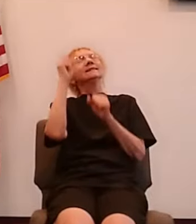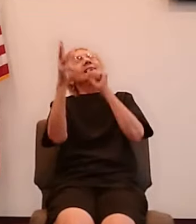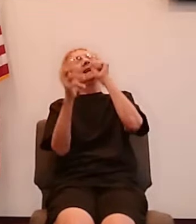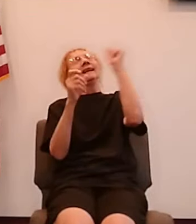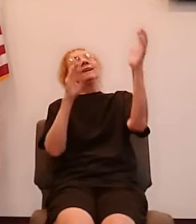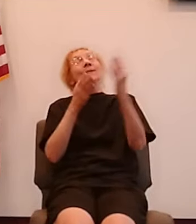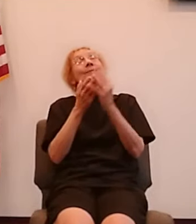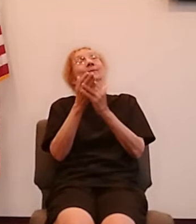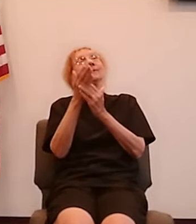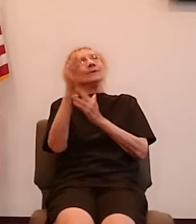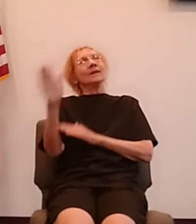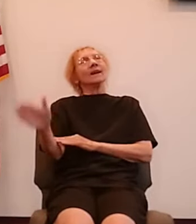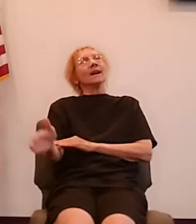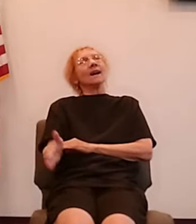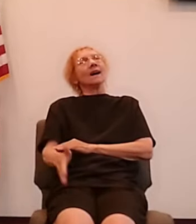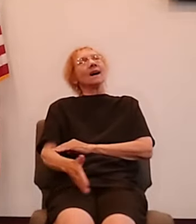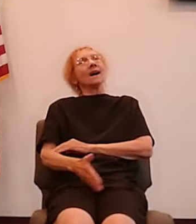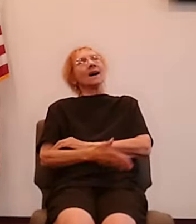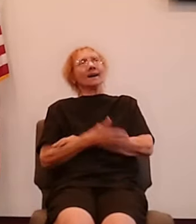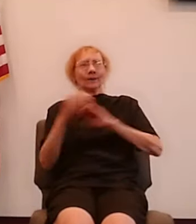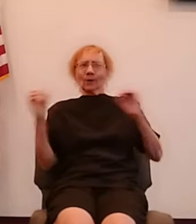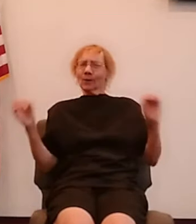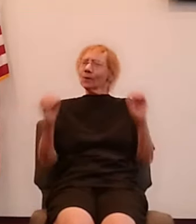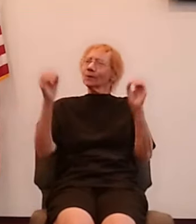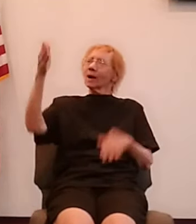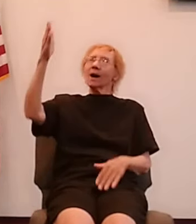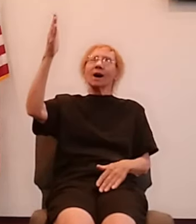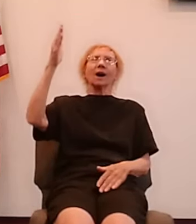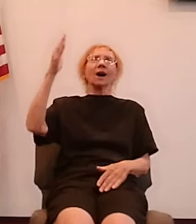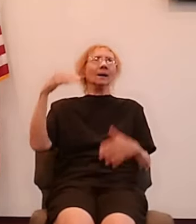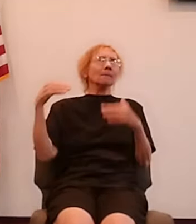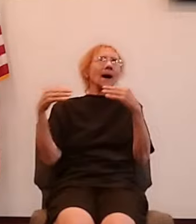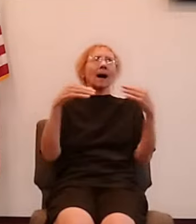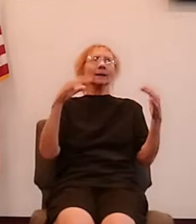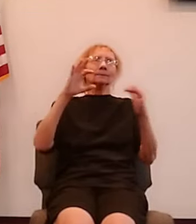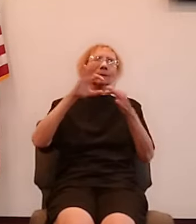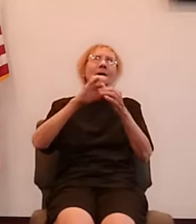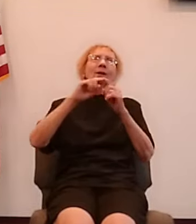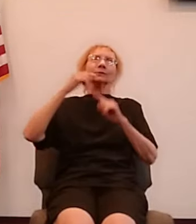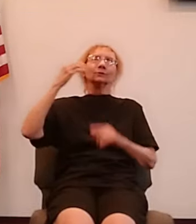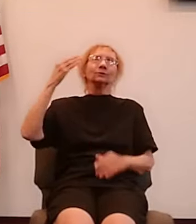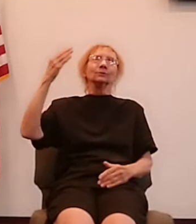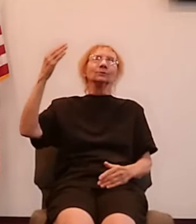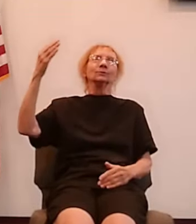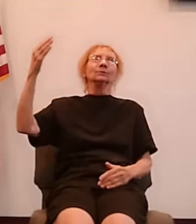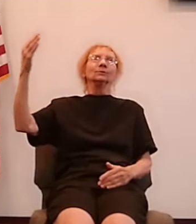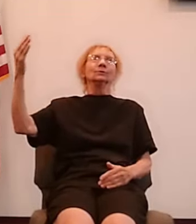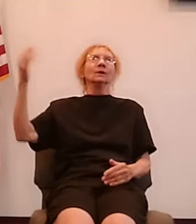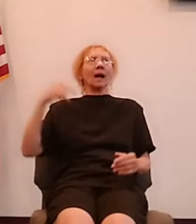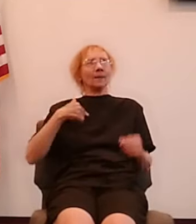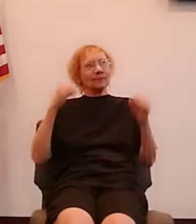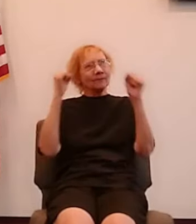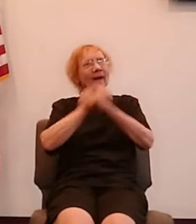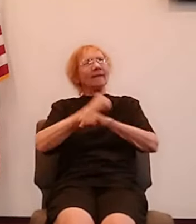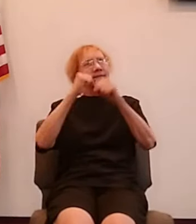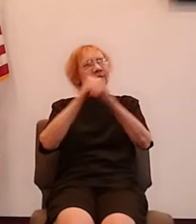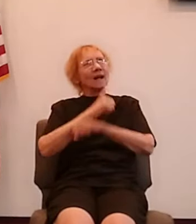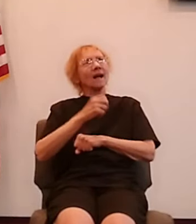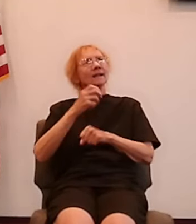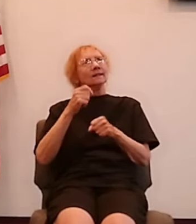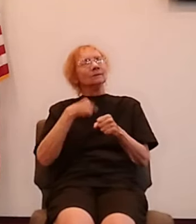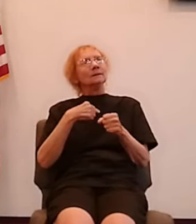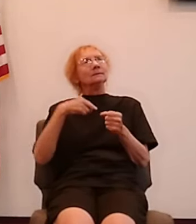through the night. Oh God, the battle belongs to you. Oh, when I fight, I'll fight on